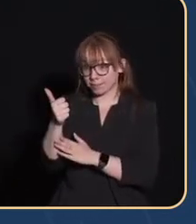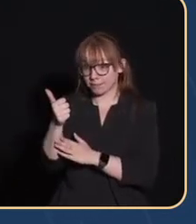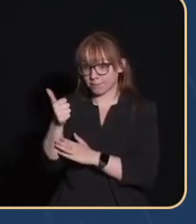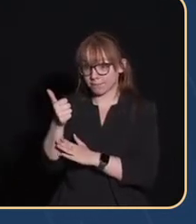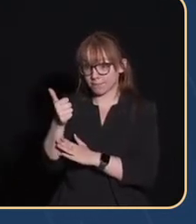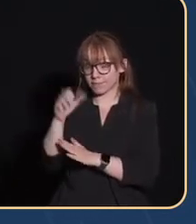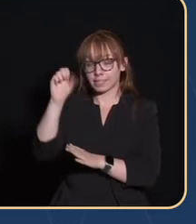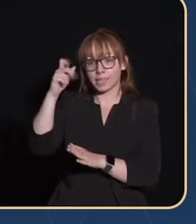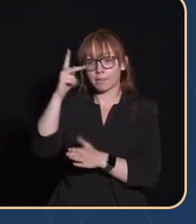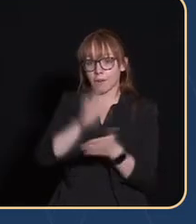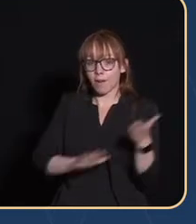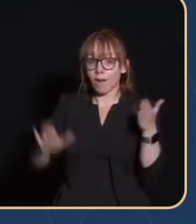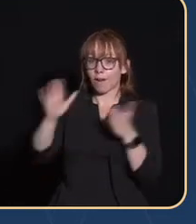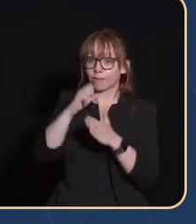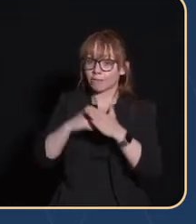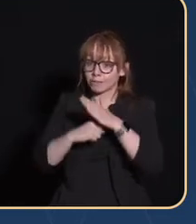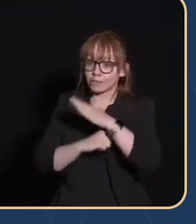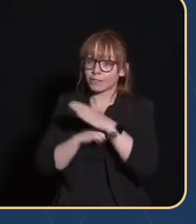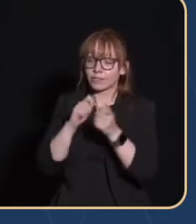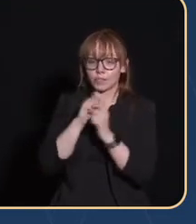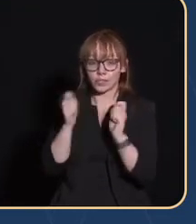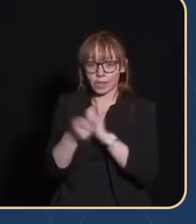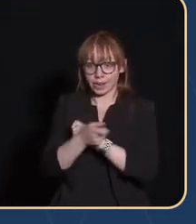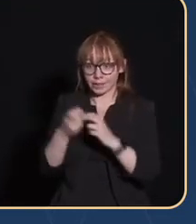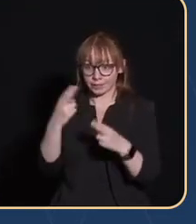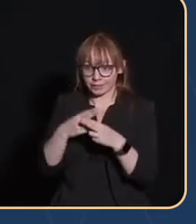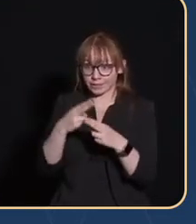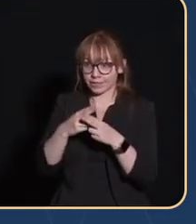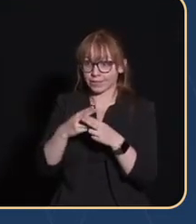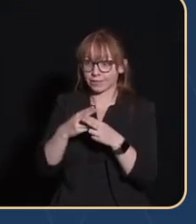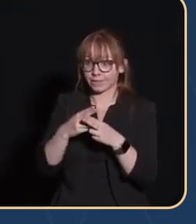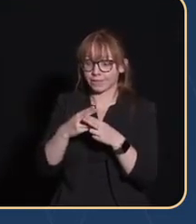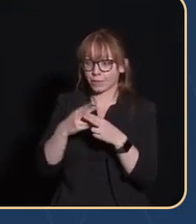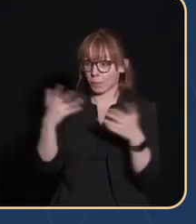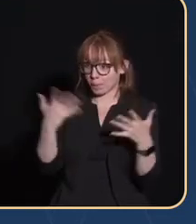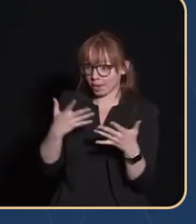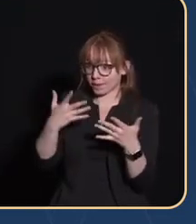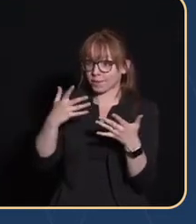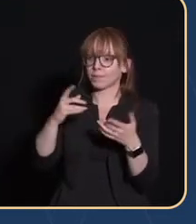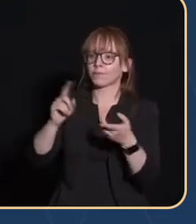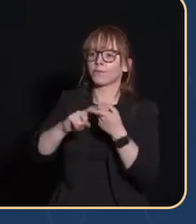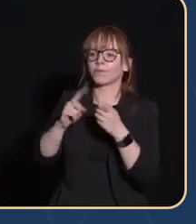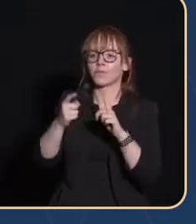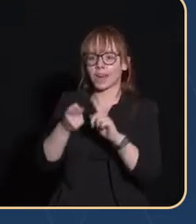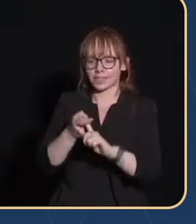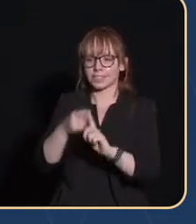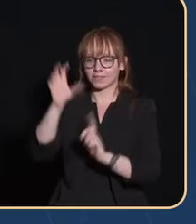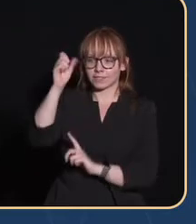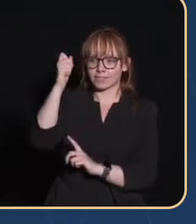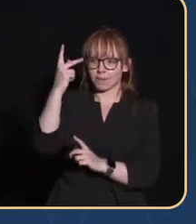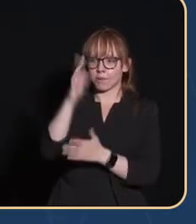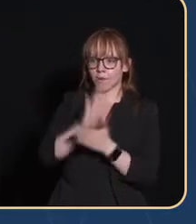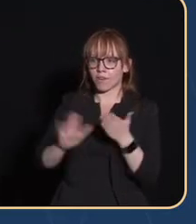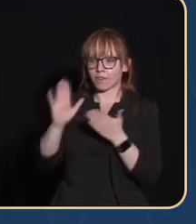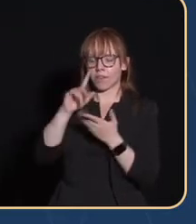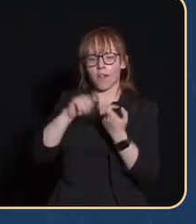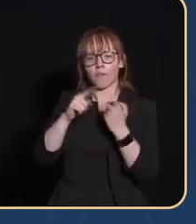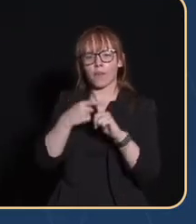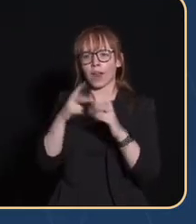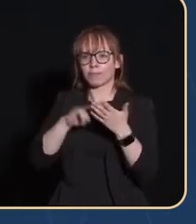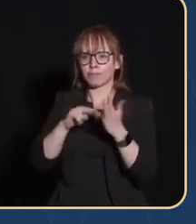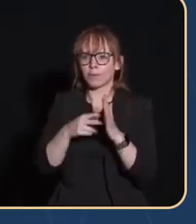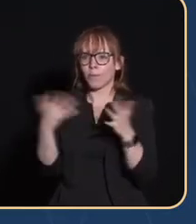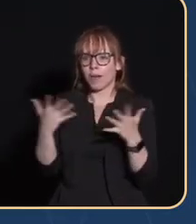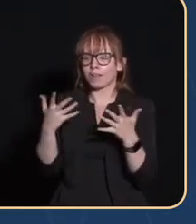St. Paul College Foundation changed its name to the Friends of St. Paul College. A friend is someone you celebrate the